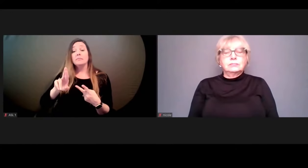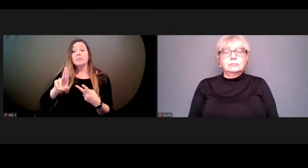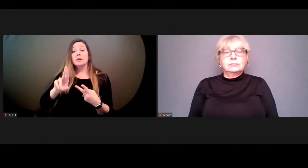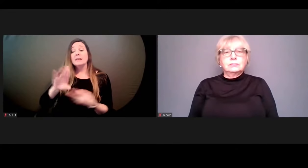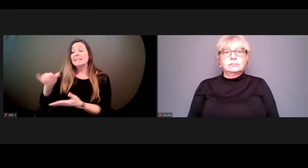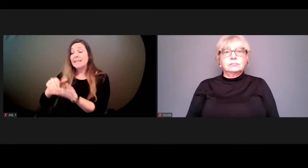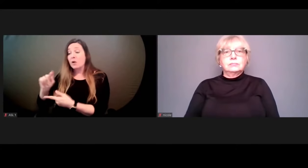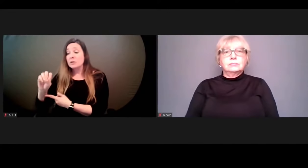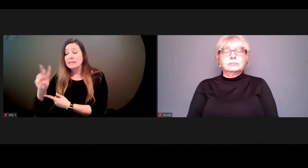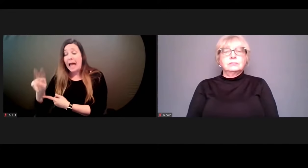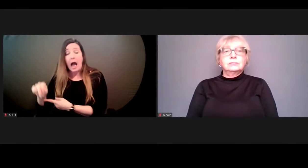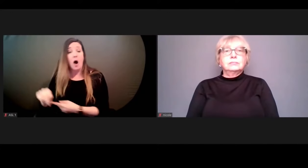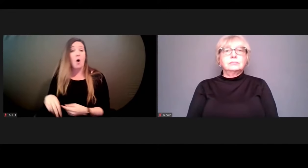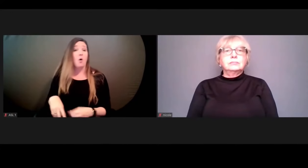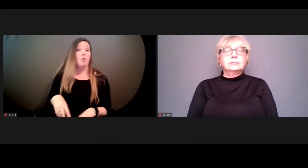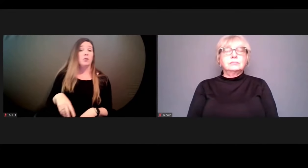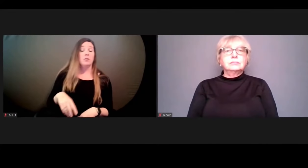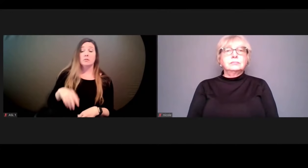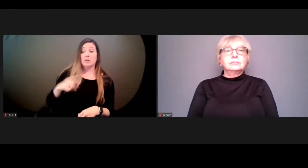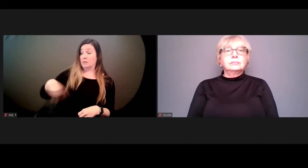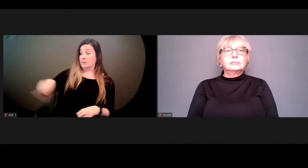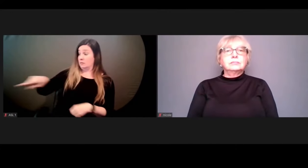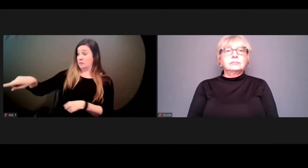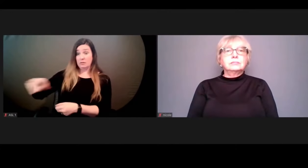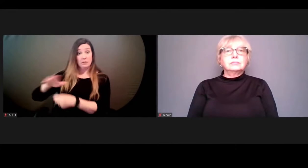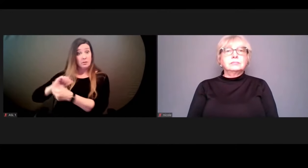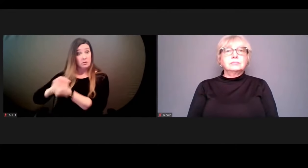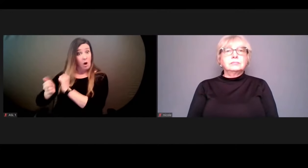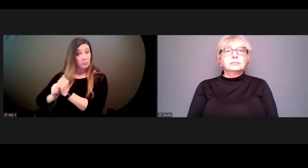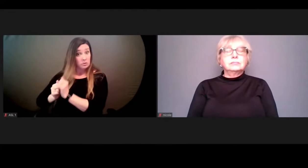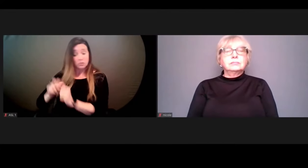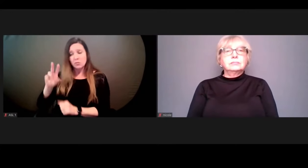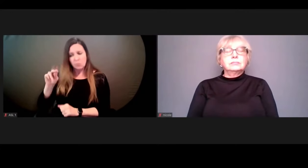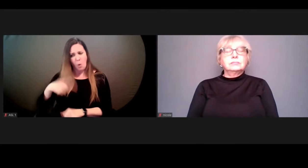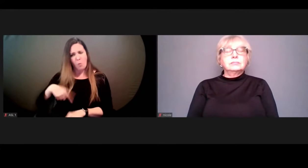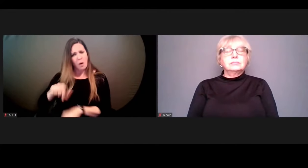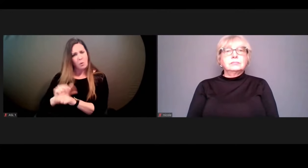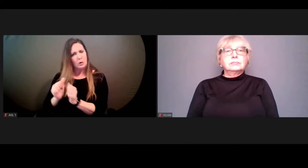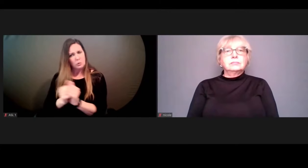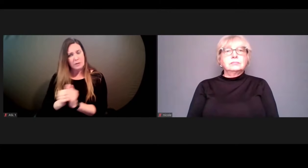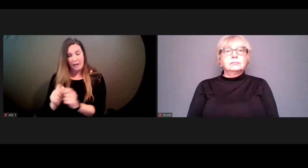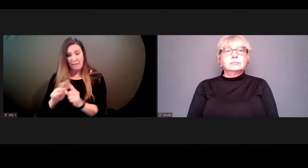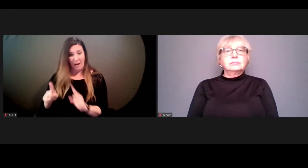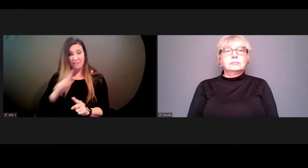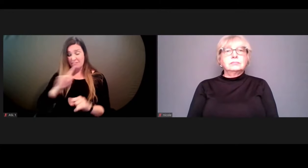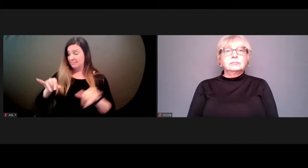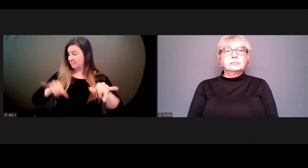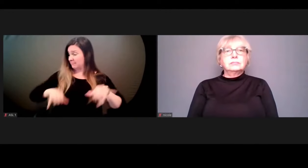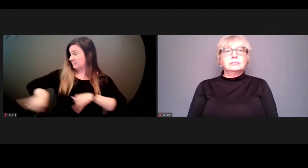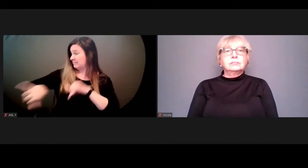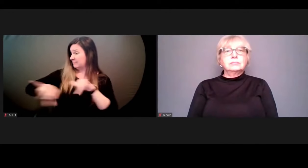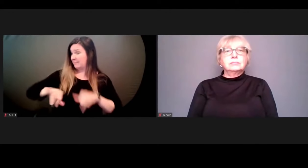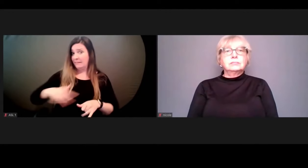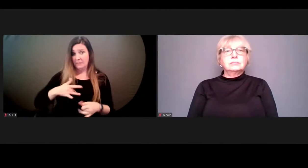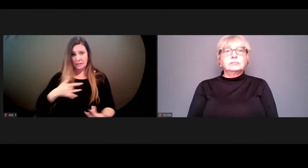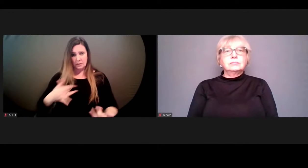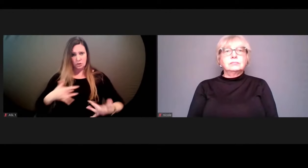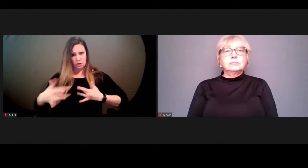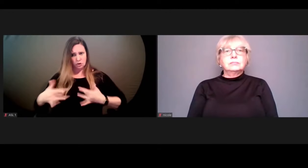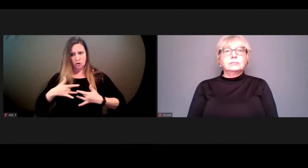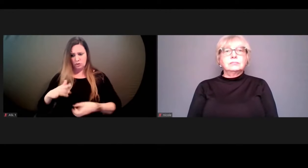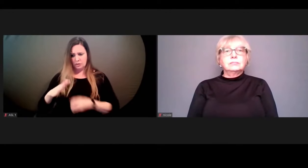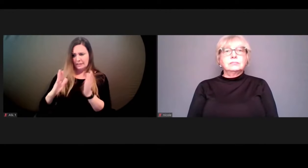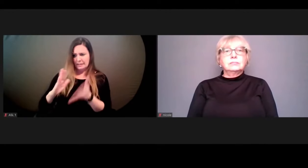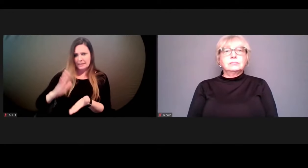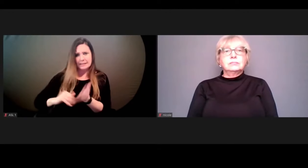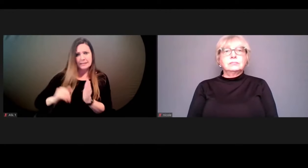We're not in competition. We're working together, but we do feel the same concerns from residents